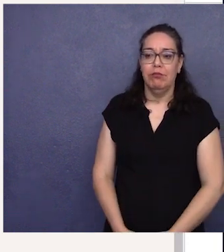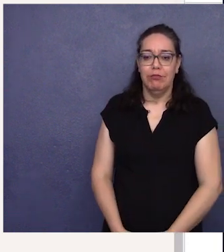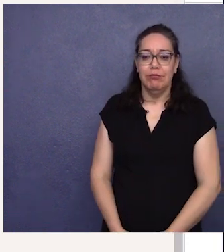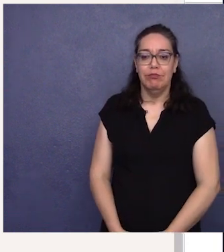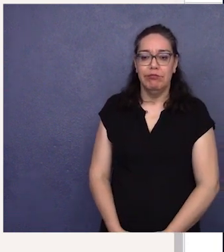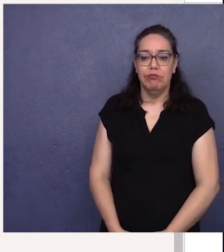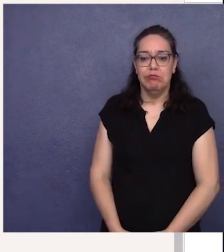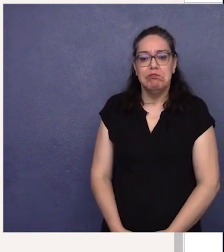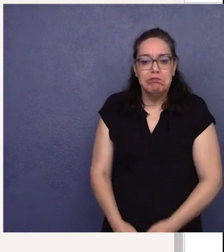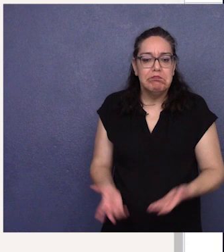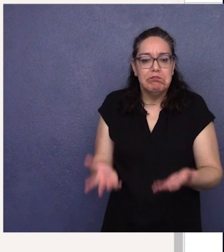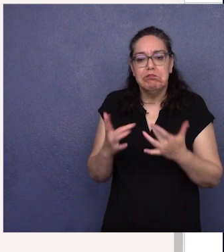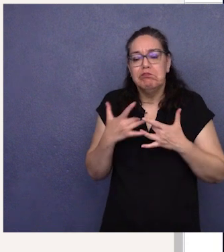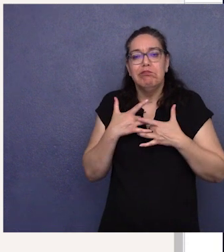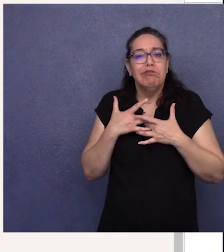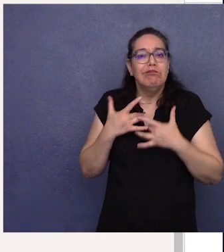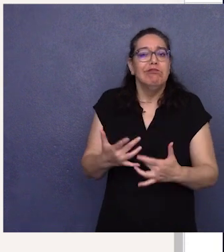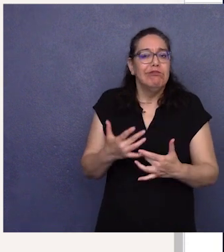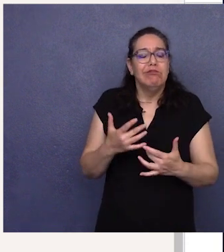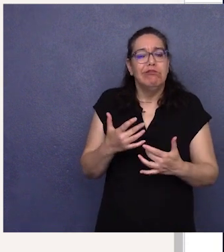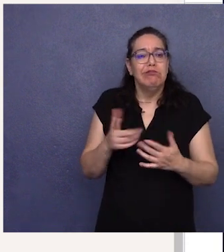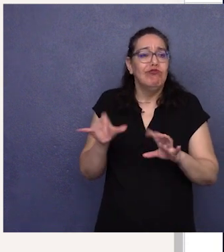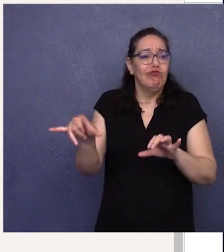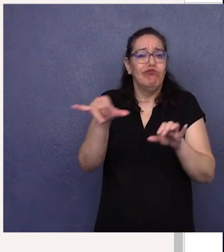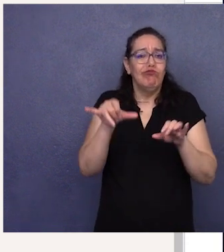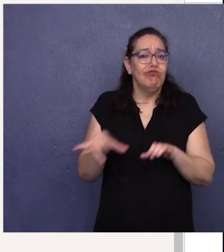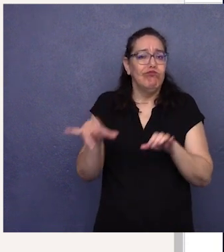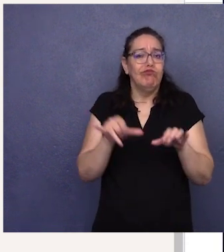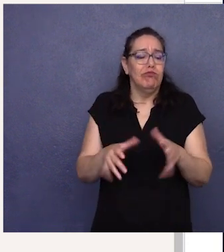So it's pretty typical, and this is really